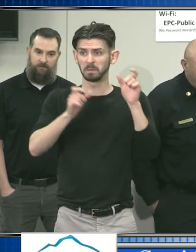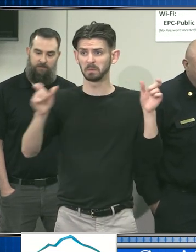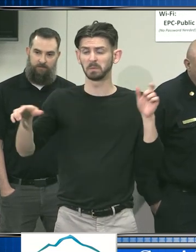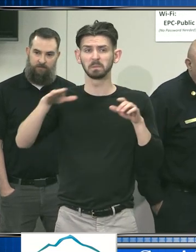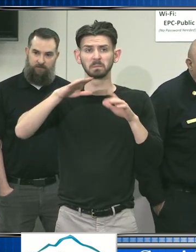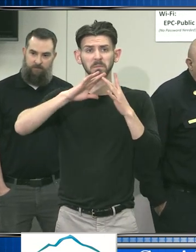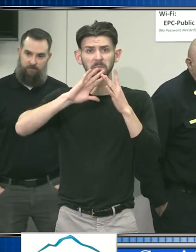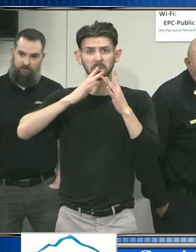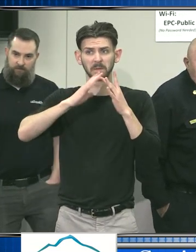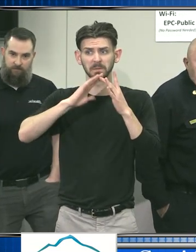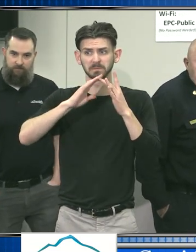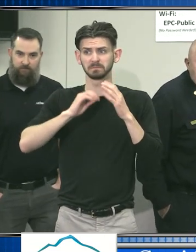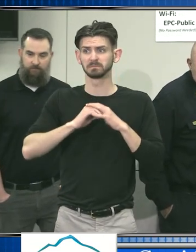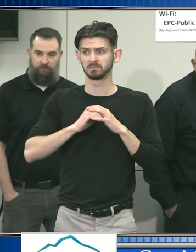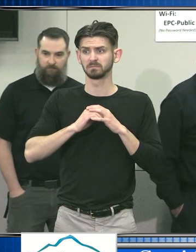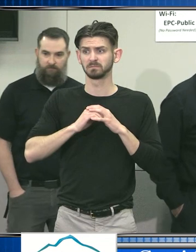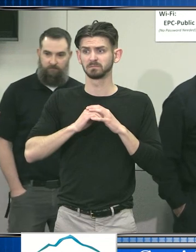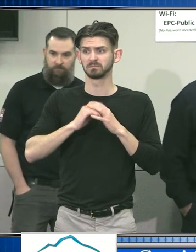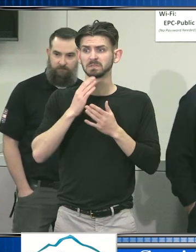here in person.